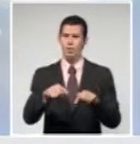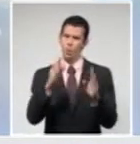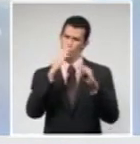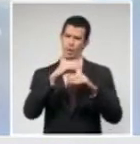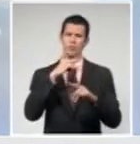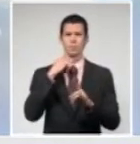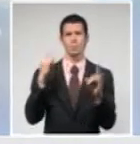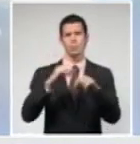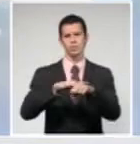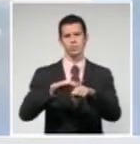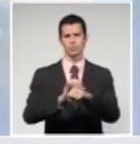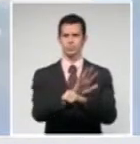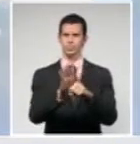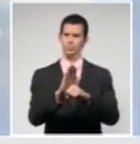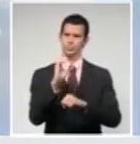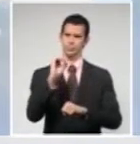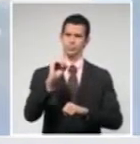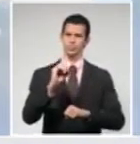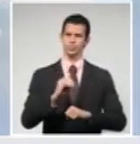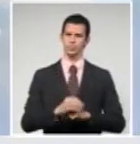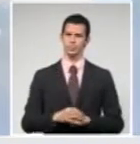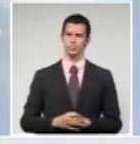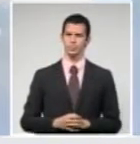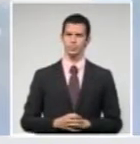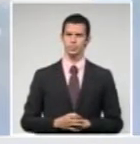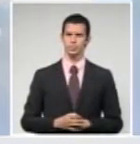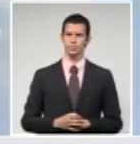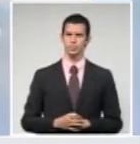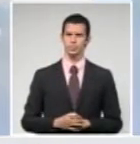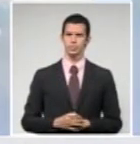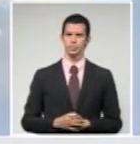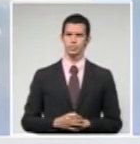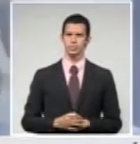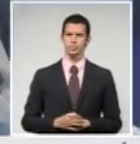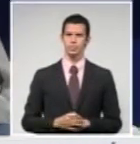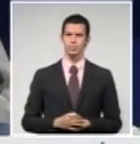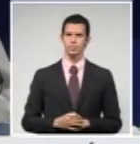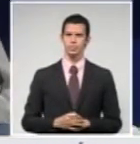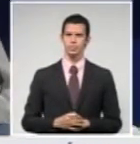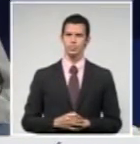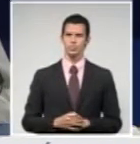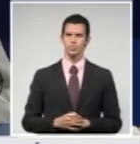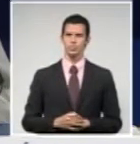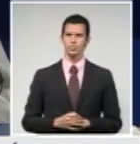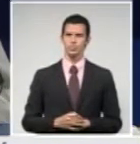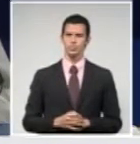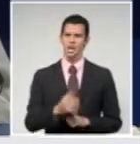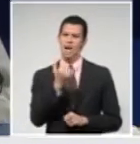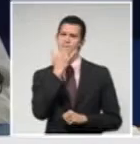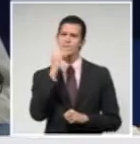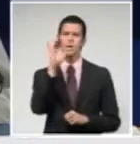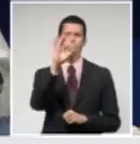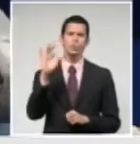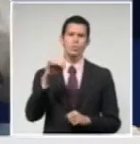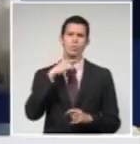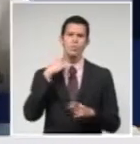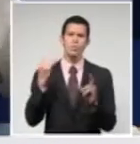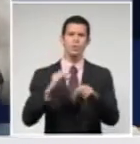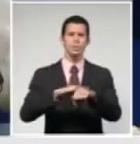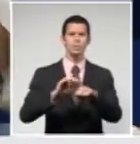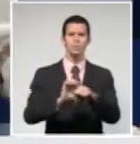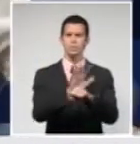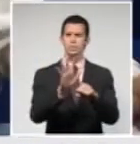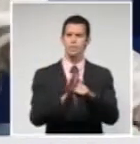at 123, with a mortality rate of 2.06%, lower